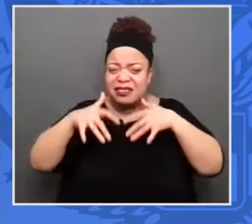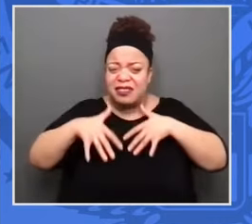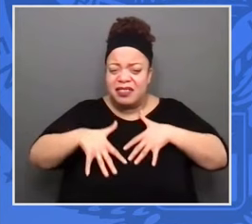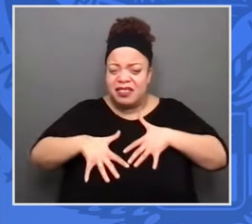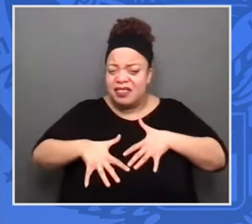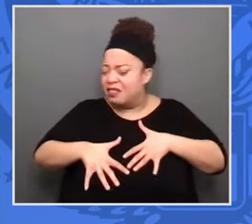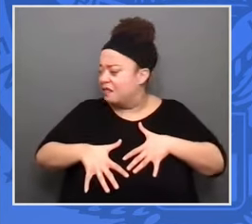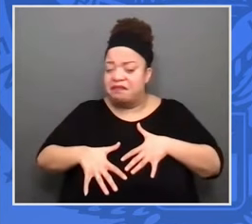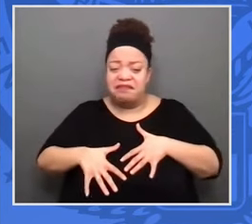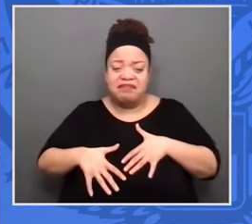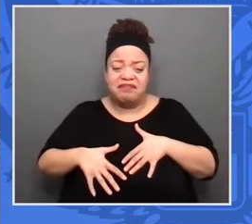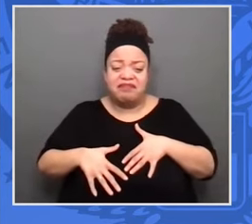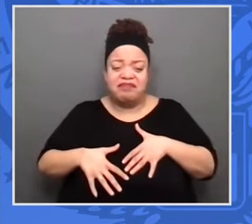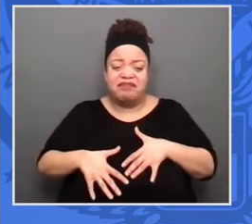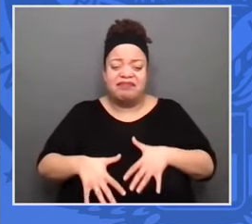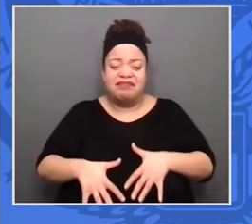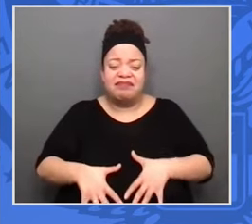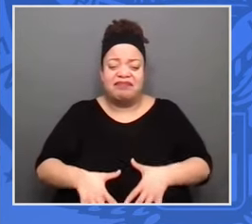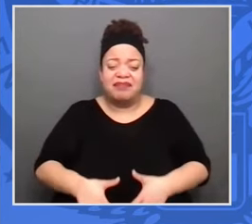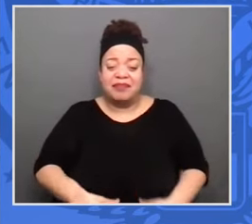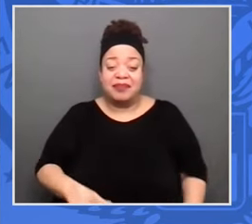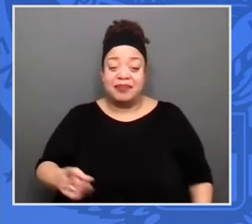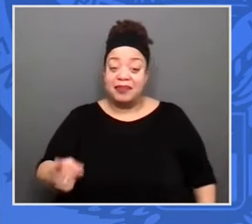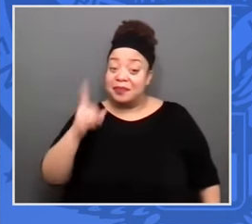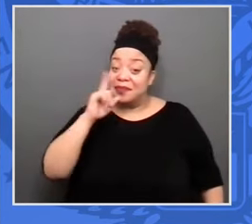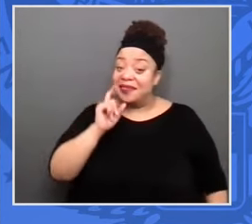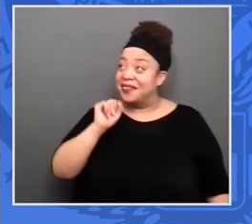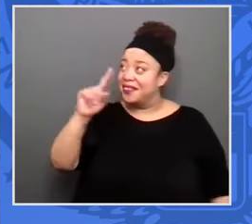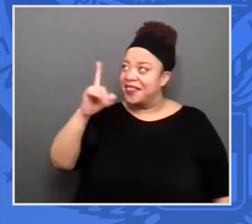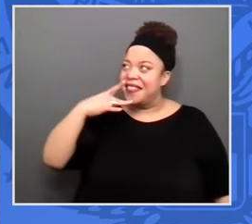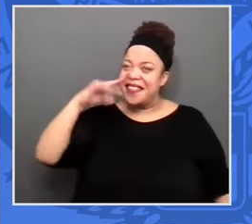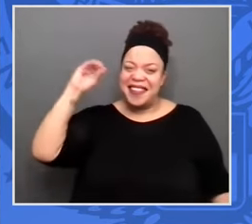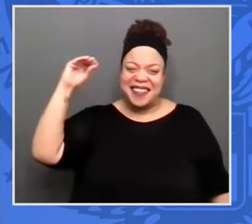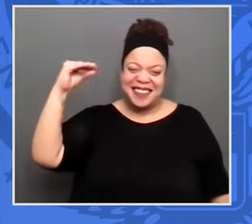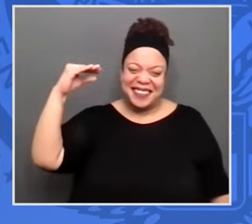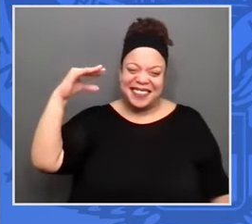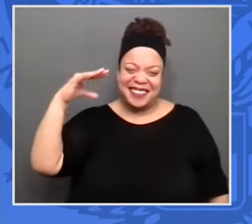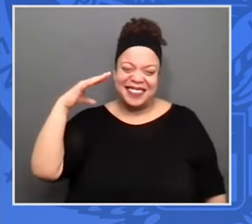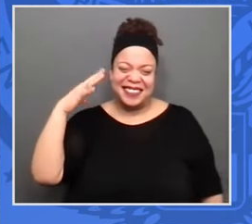the light. It's a cold and it's a broken